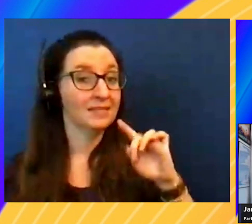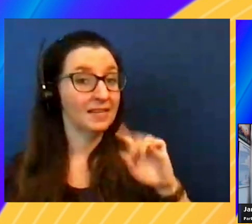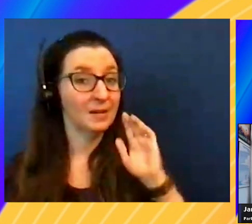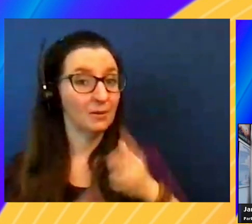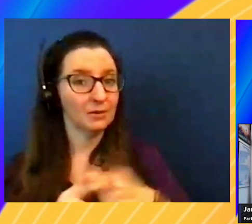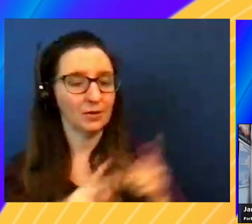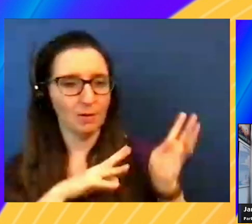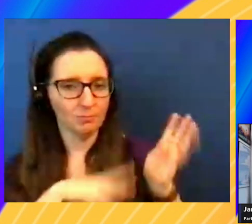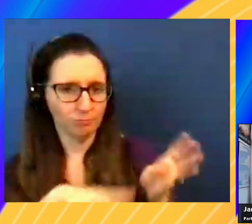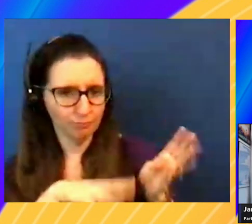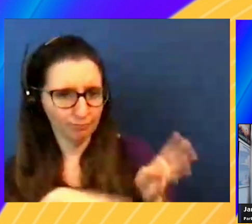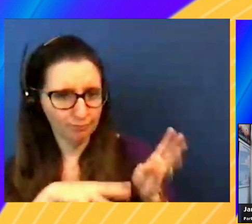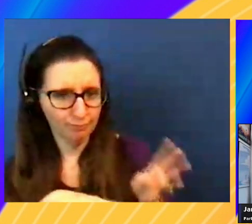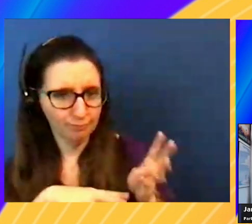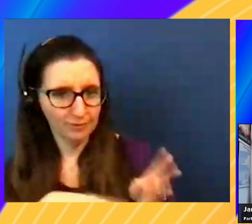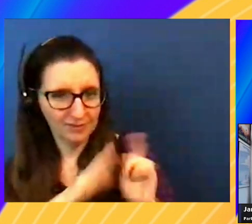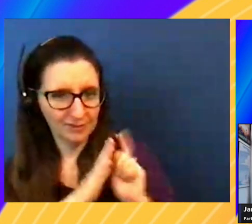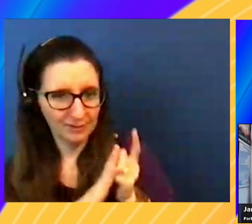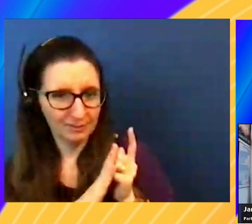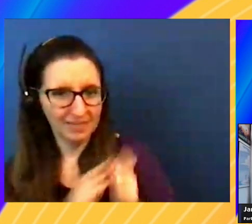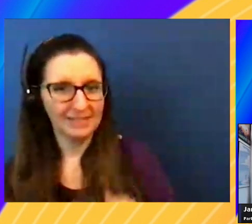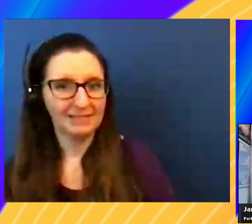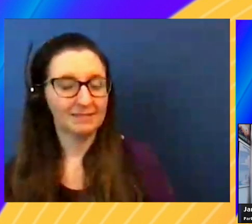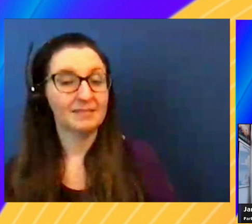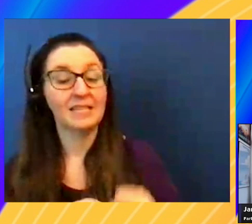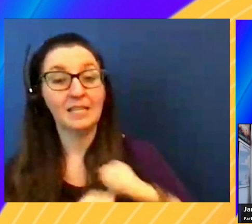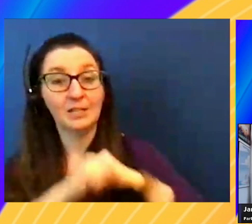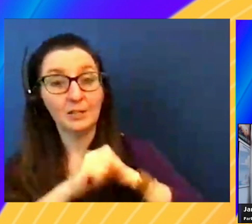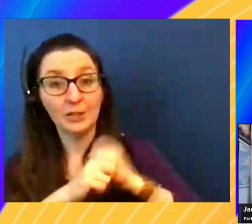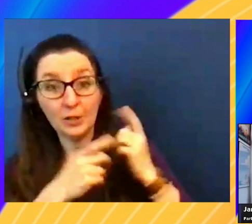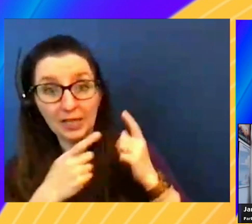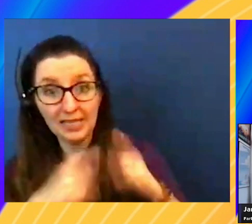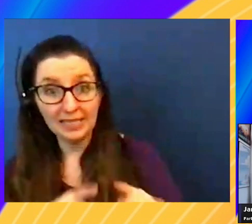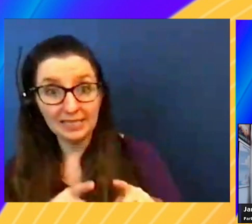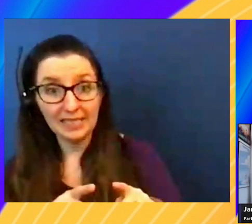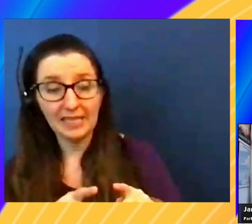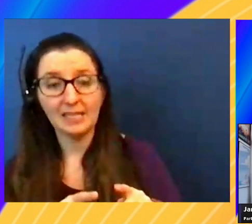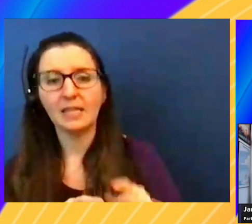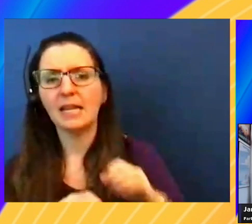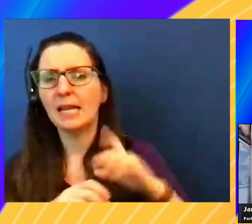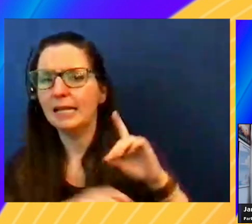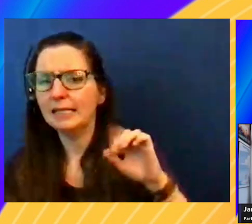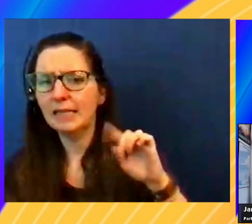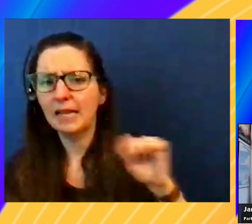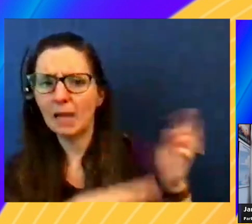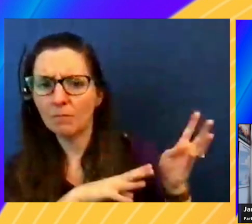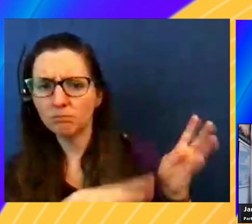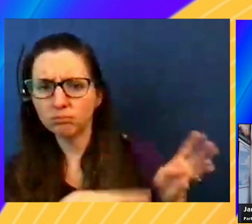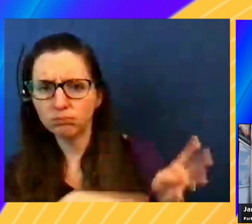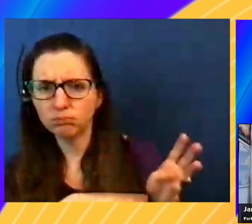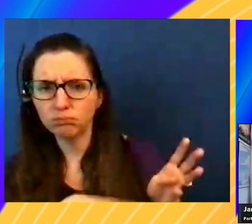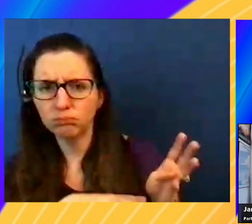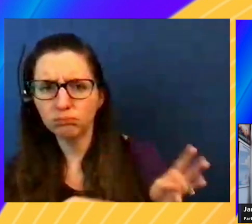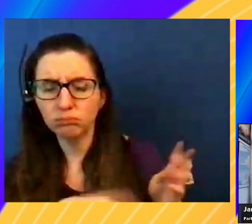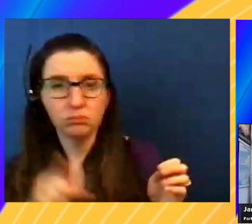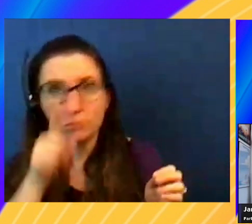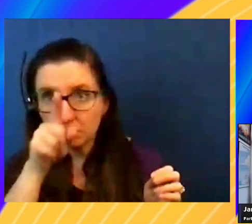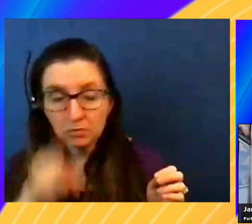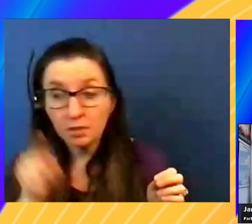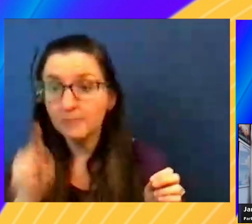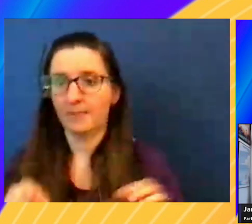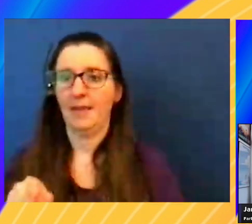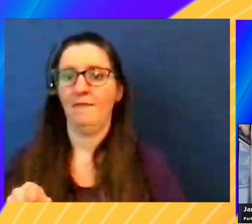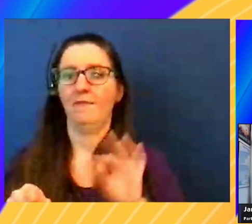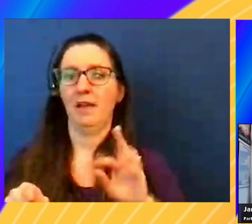that security incident, you'll get the data pretty quickly here, and then you'll be able to find the root cause and remediate it. I'm going